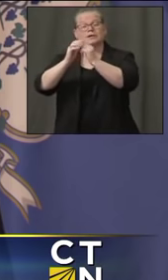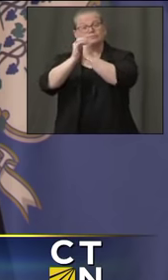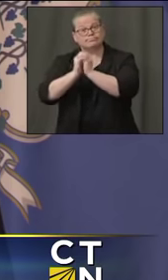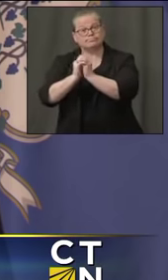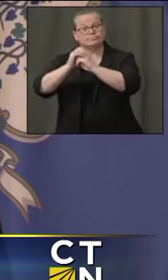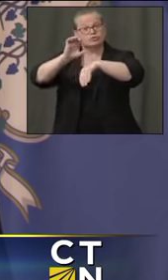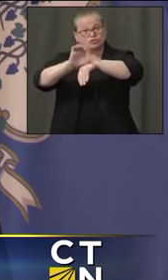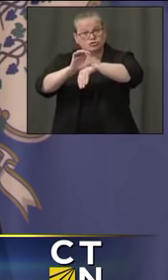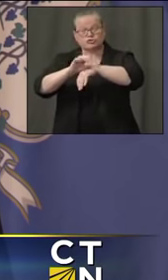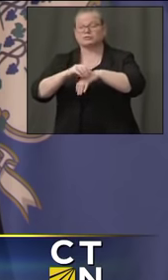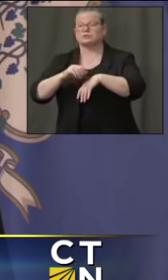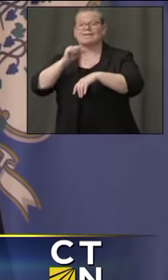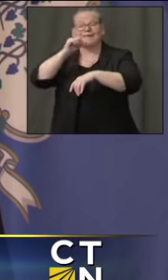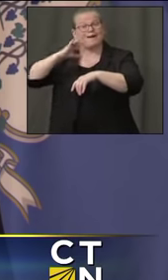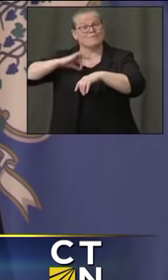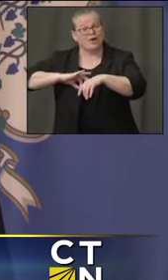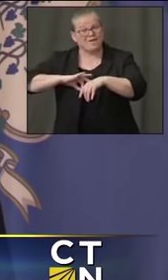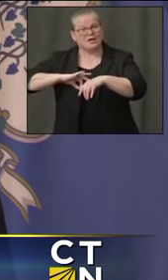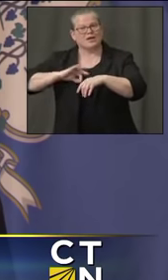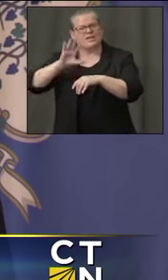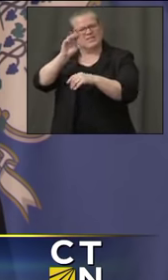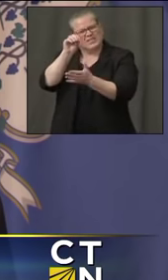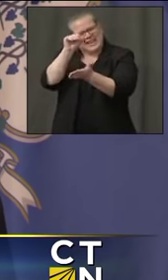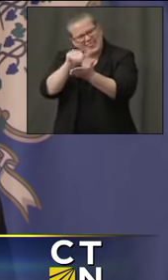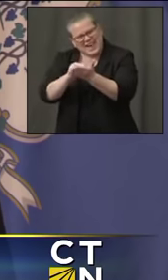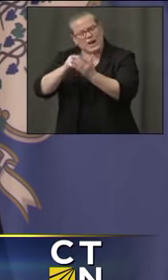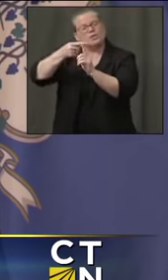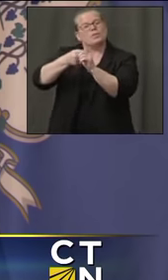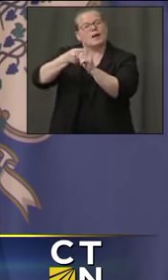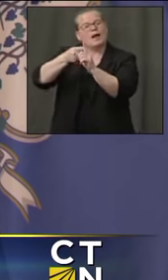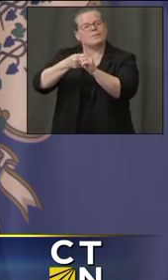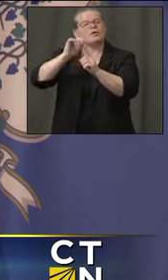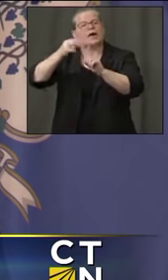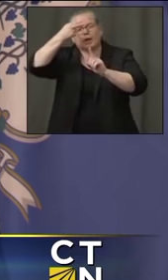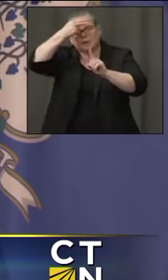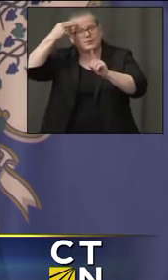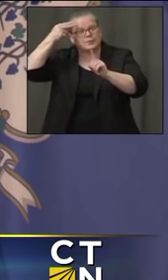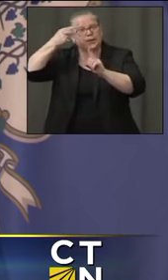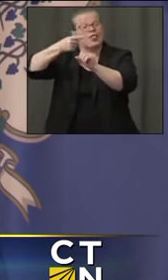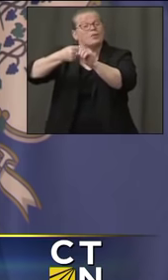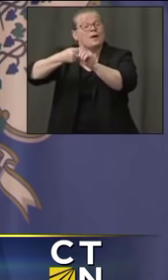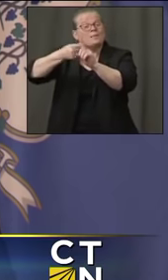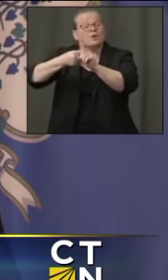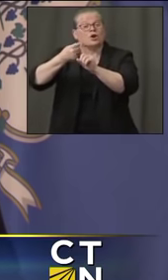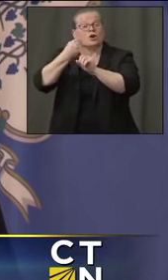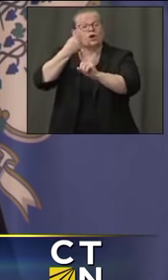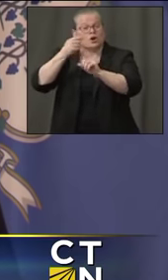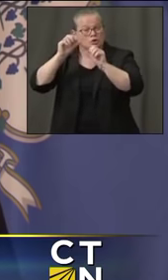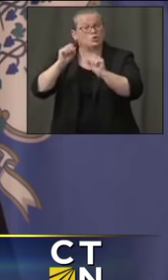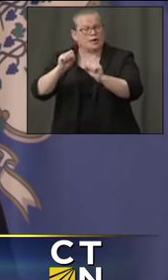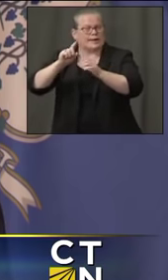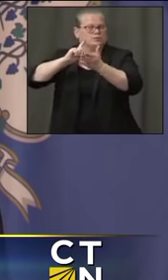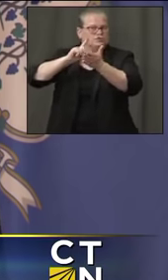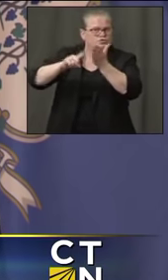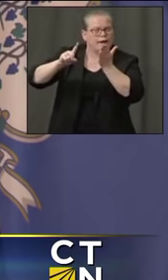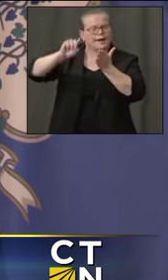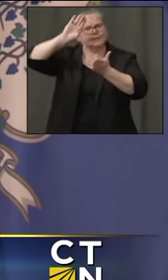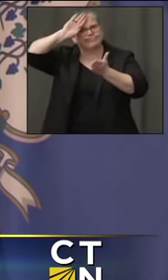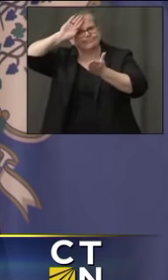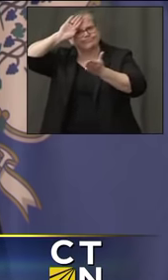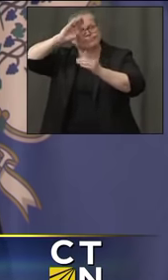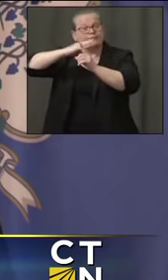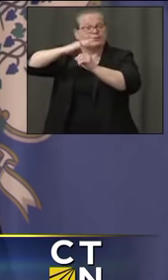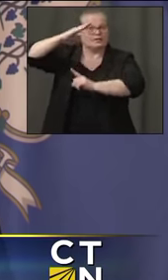a way that you can take a temporal scan, see if there's a fever, another early indication of how you're doing, how to keep your